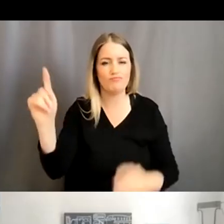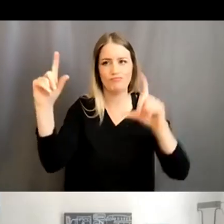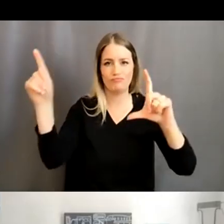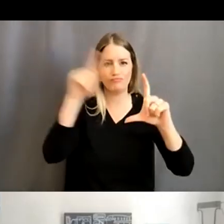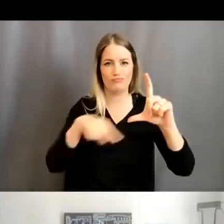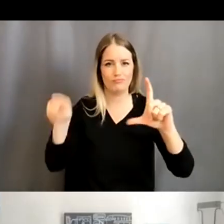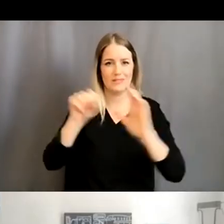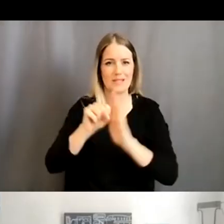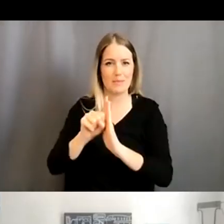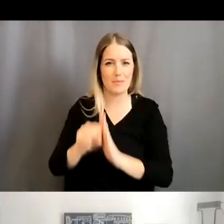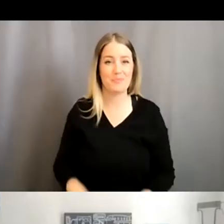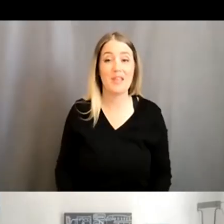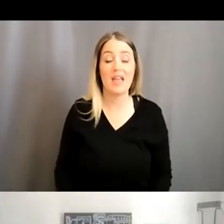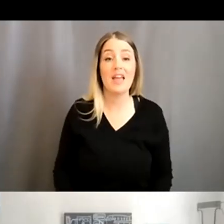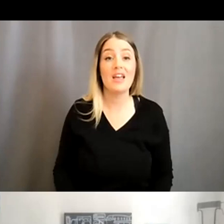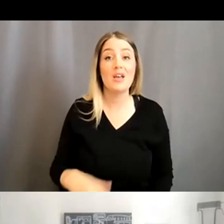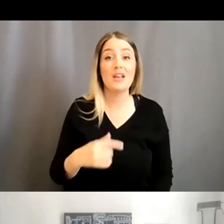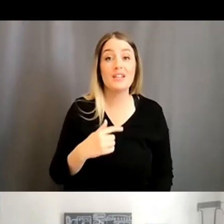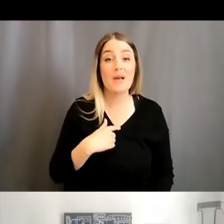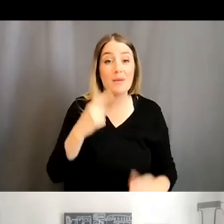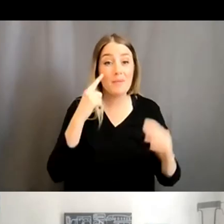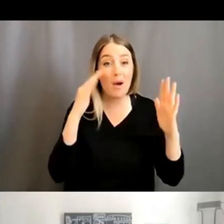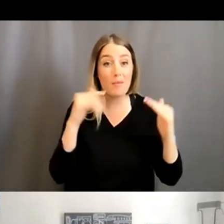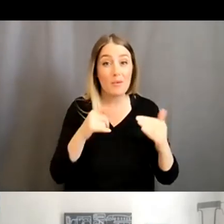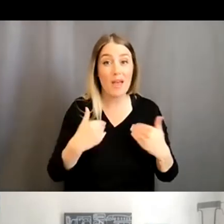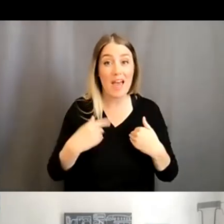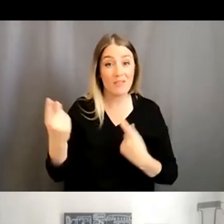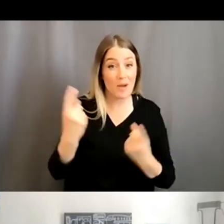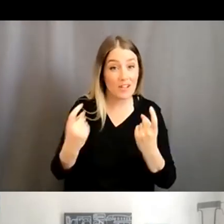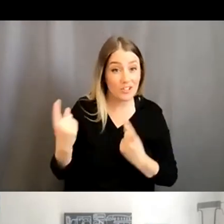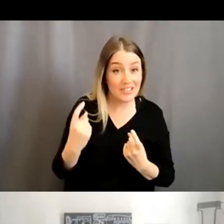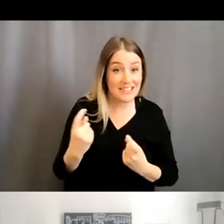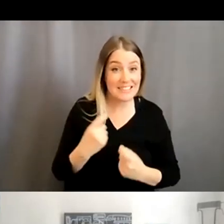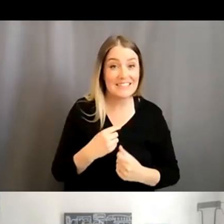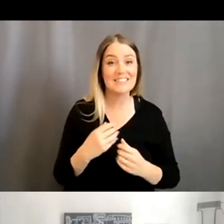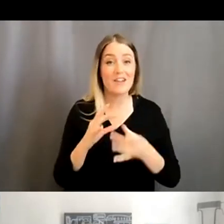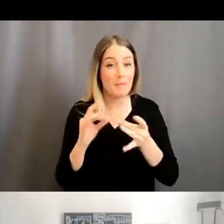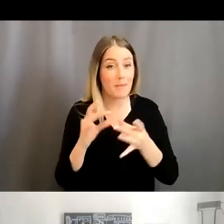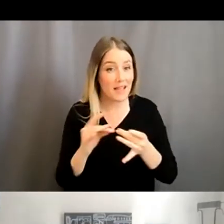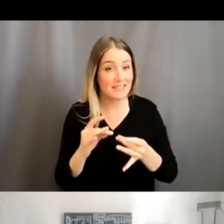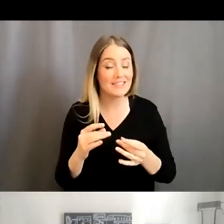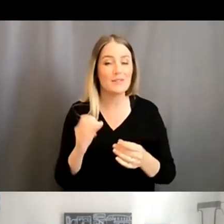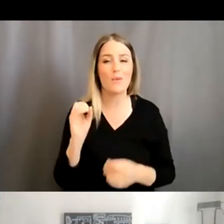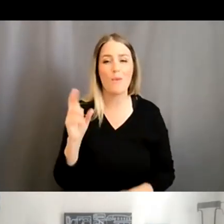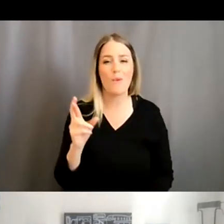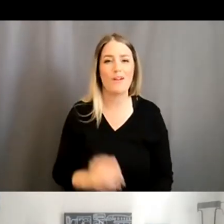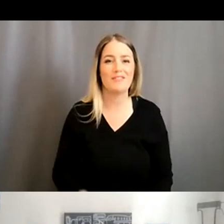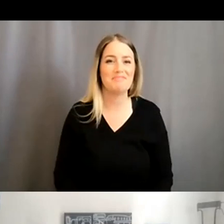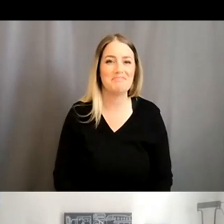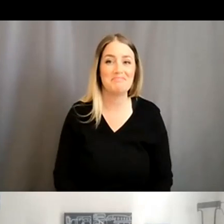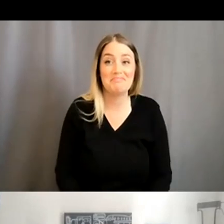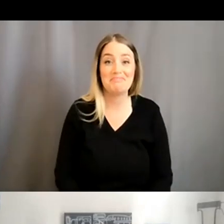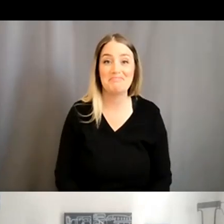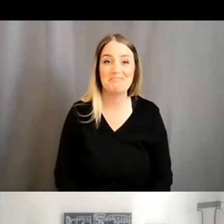So I'm hoping that you have questions or comments or